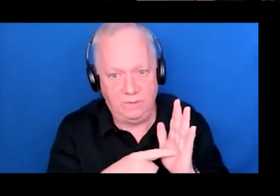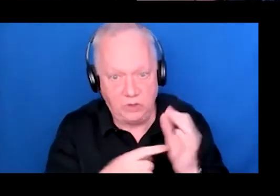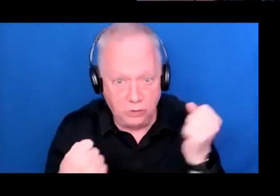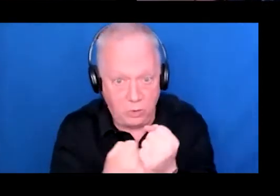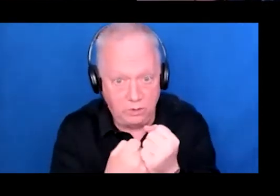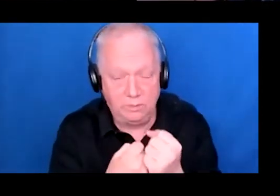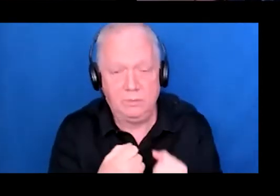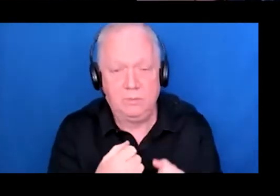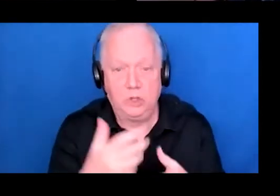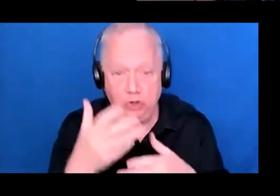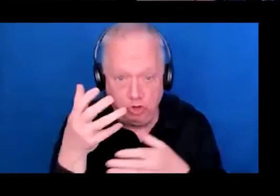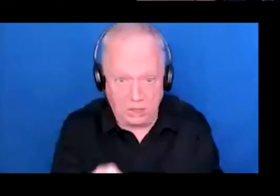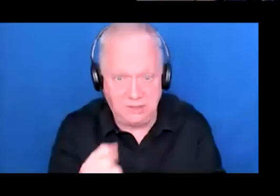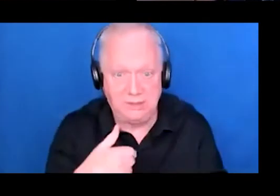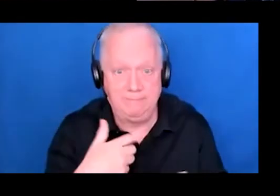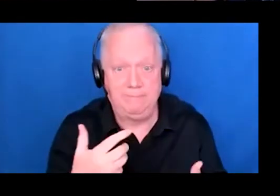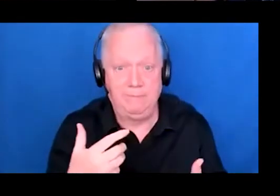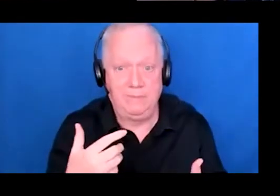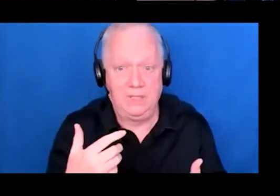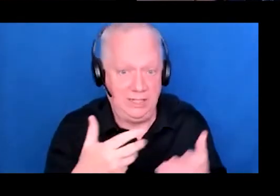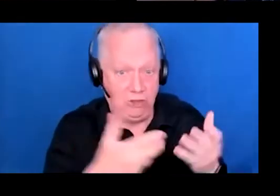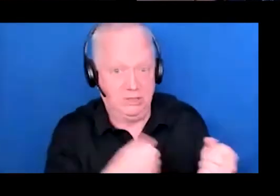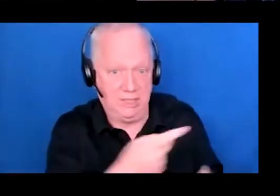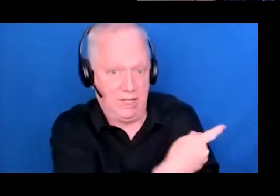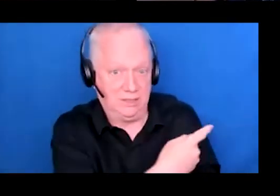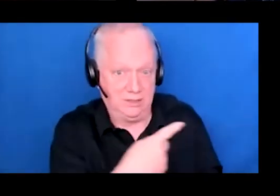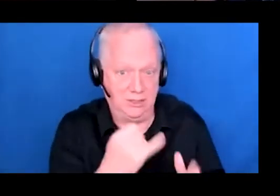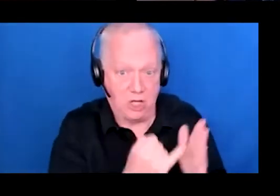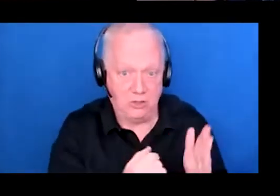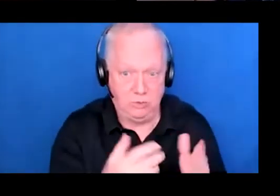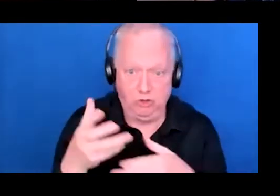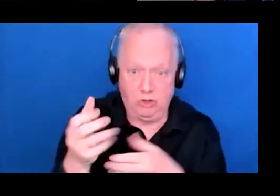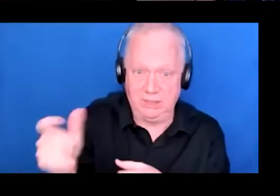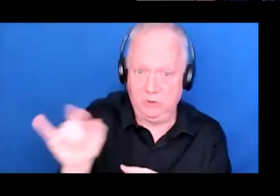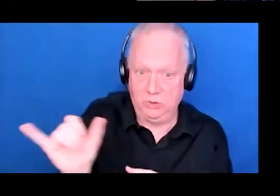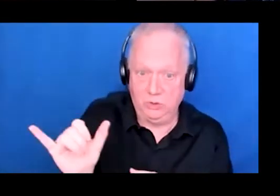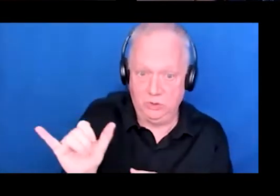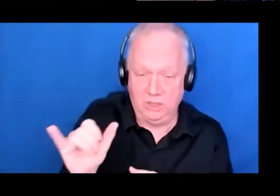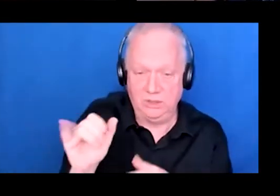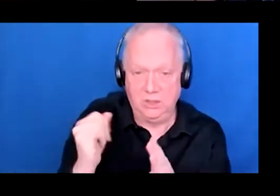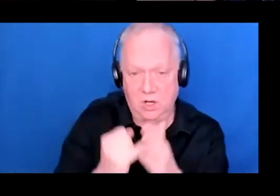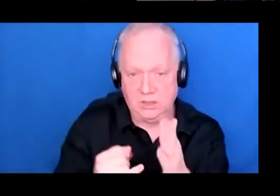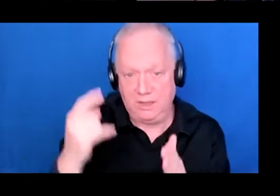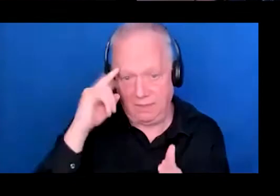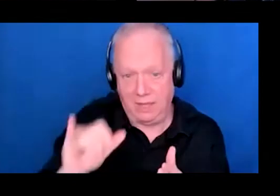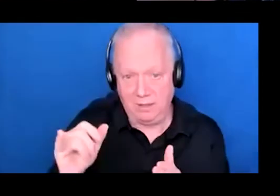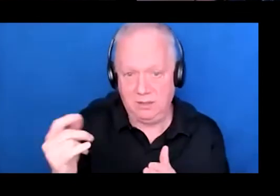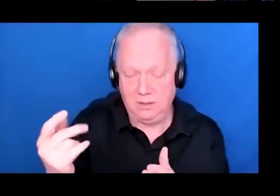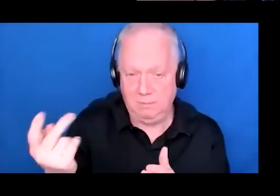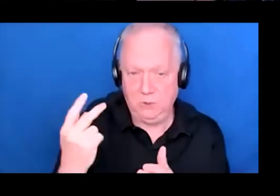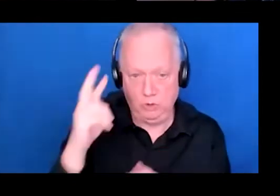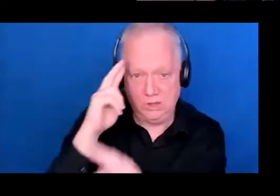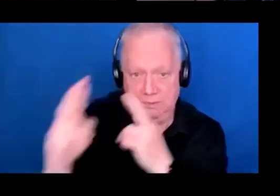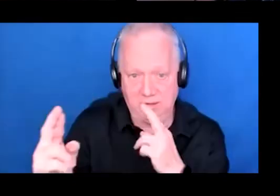support and trust, you know, in us as artists, as we were trusting him. And as an artist, I think that mutual